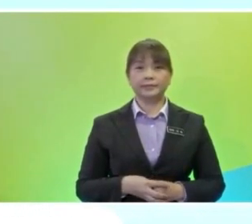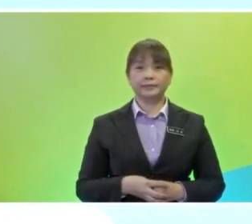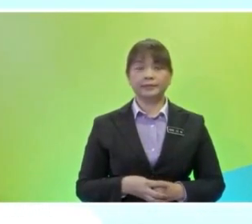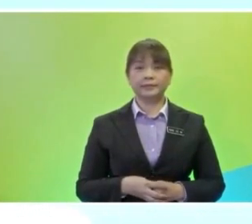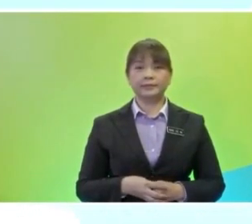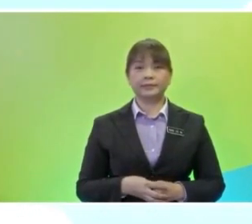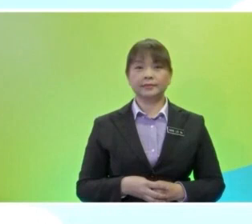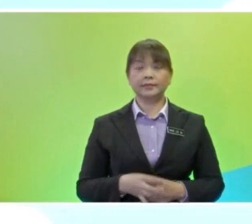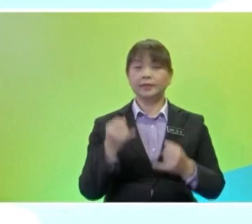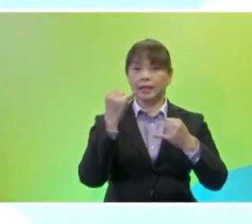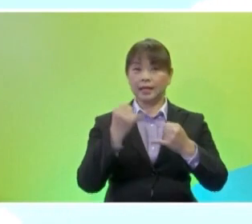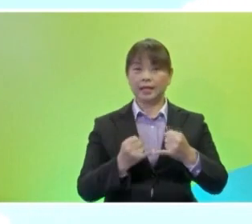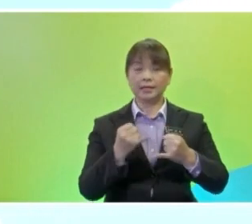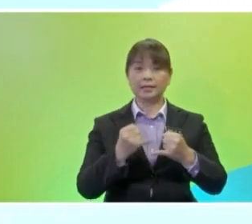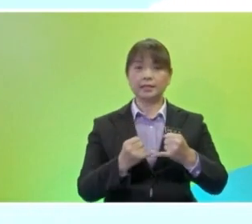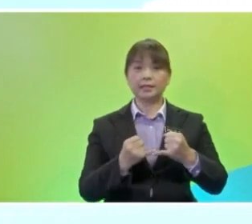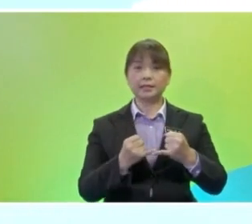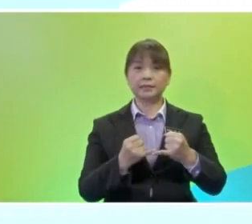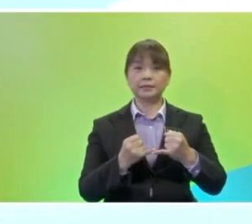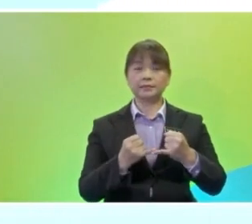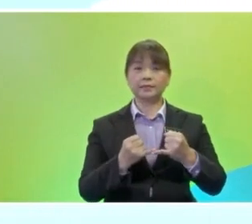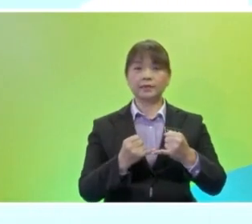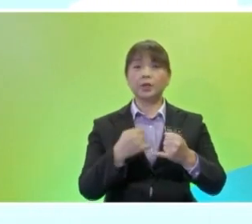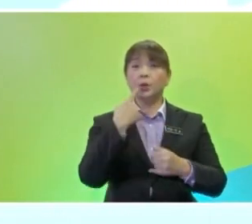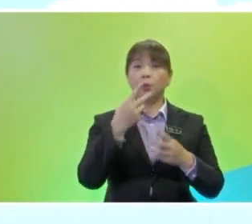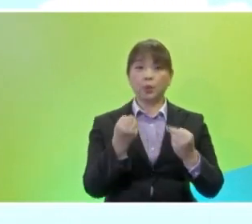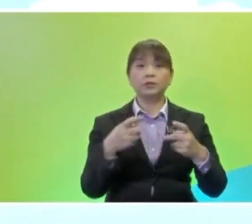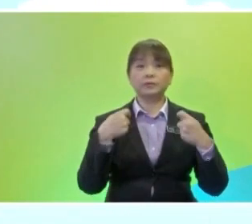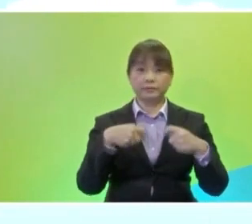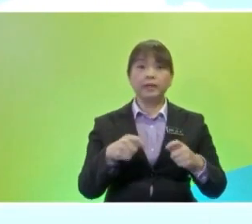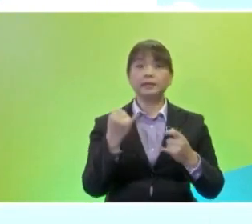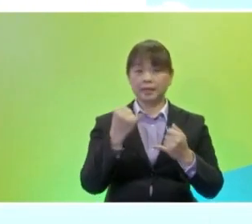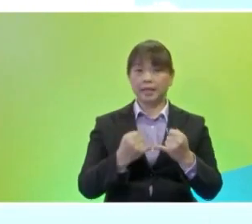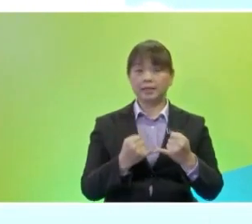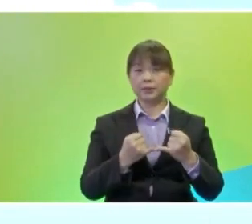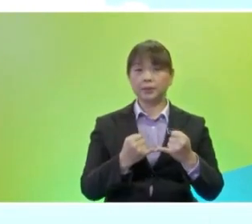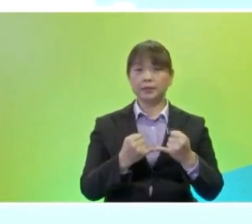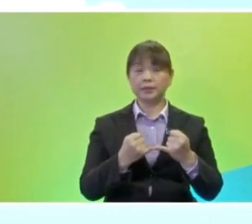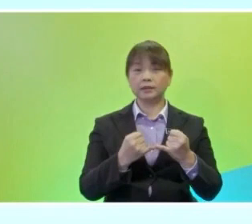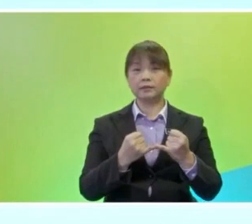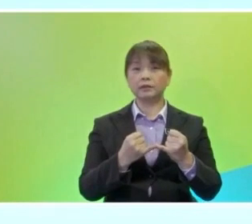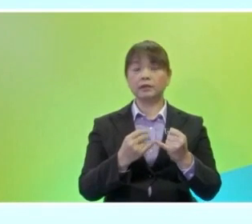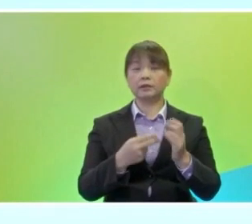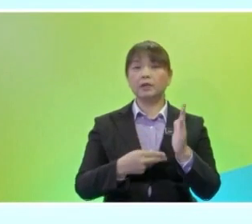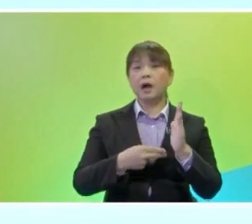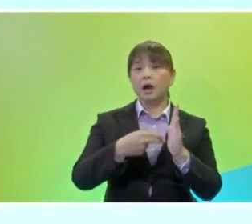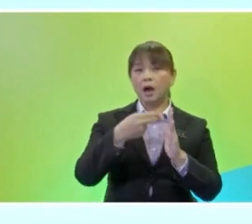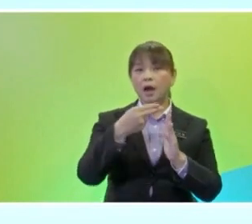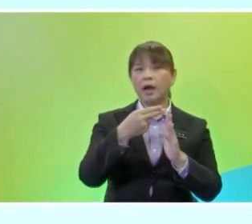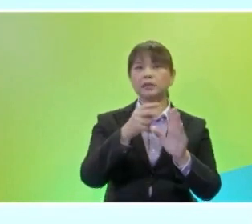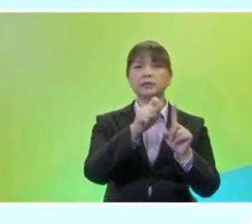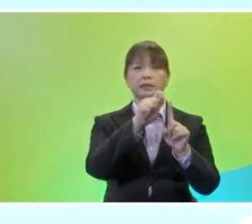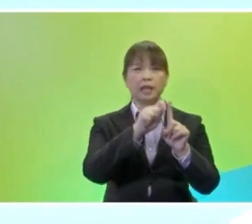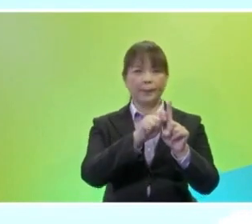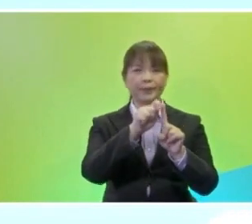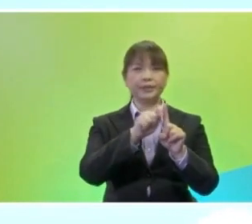last one. We have seven across. Who would like to try the last one? The clue is having high degree or high temperature. If you